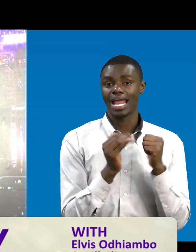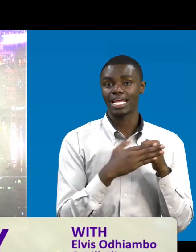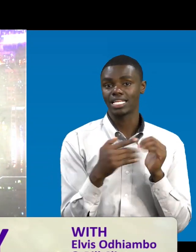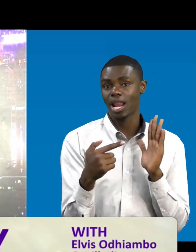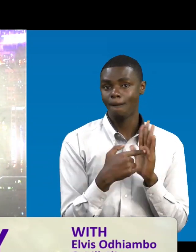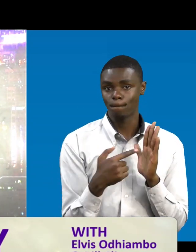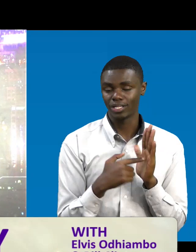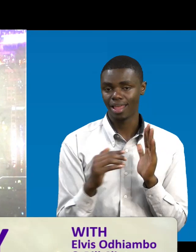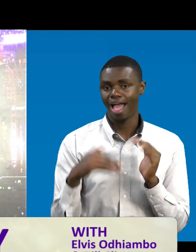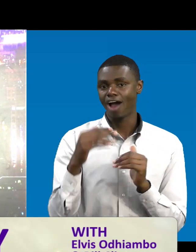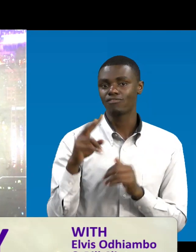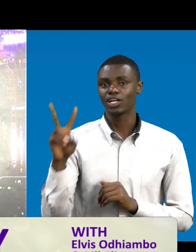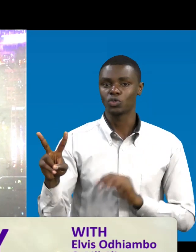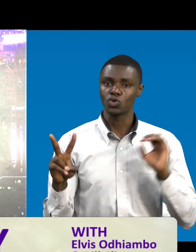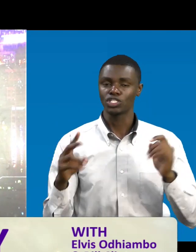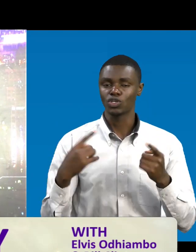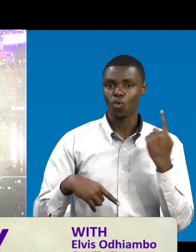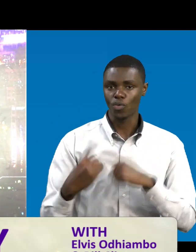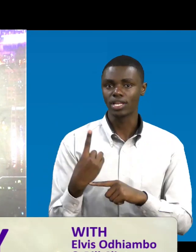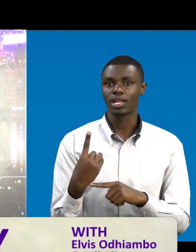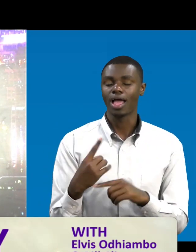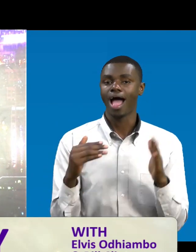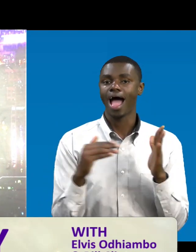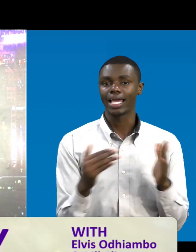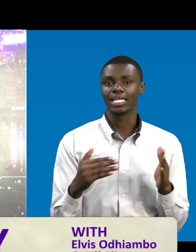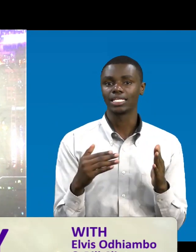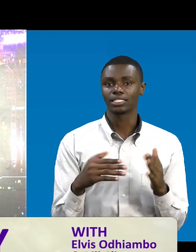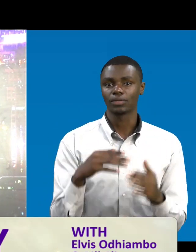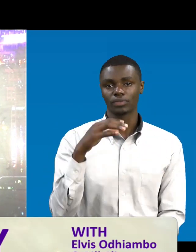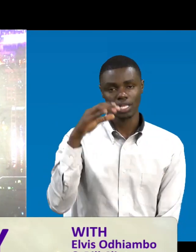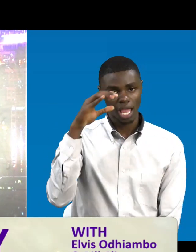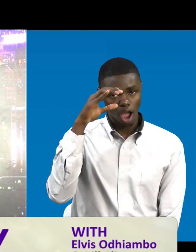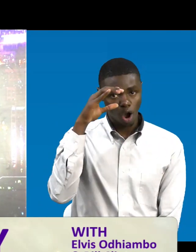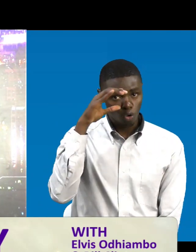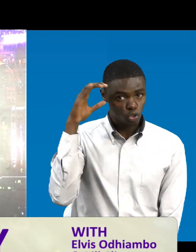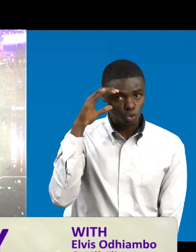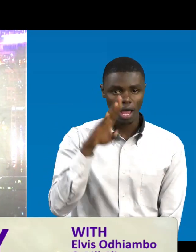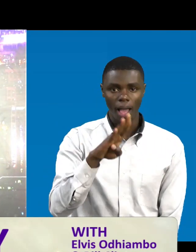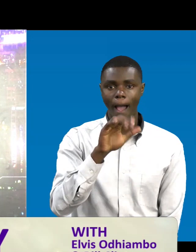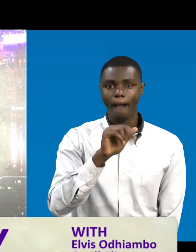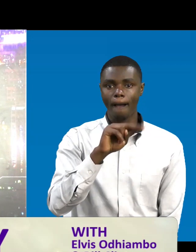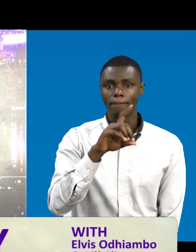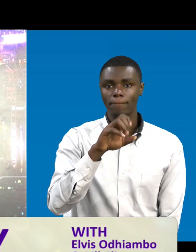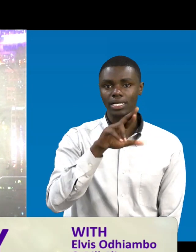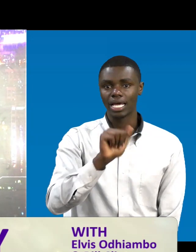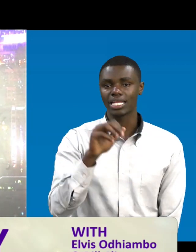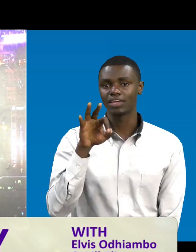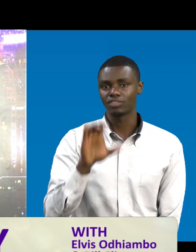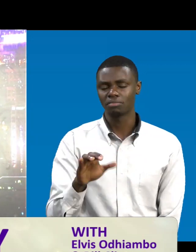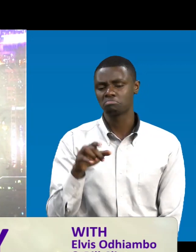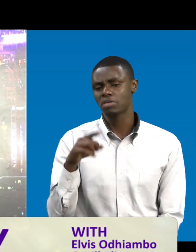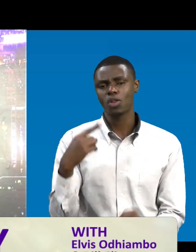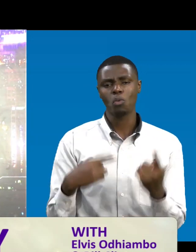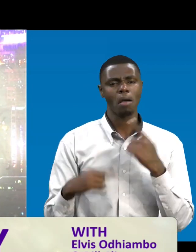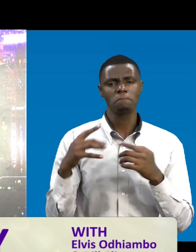points. That is after a 2-0 win they secured against coastal outfit, that is Bandari FC. Now, it was a massive